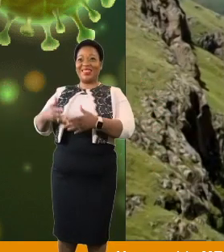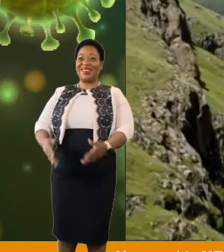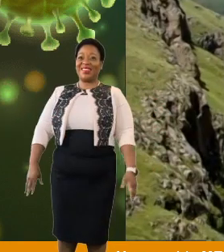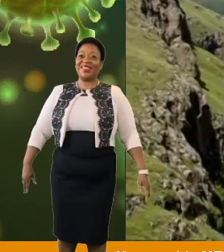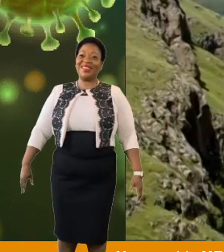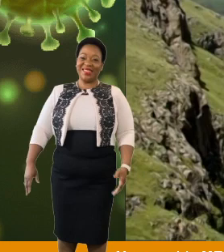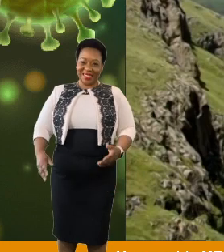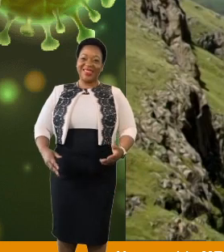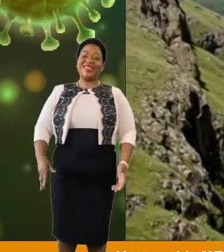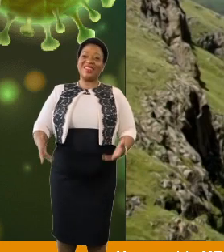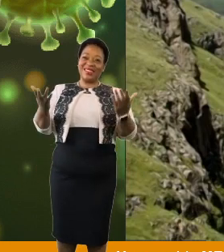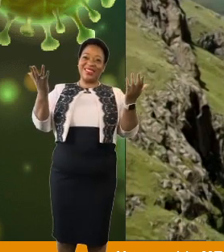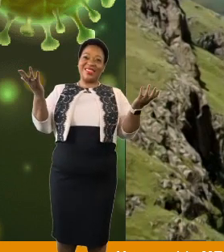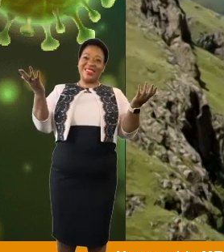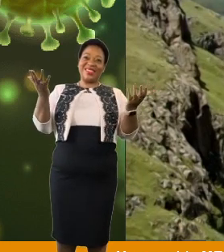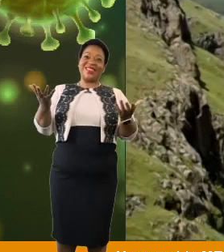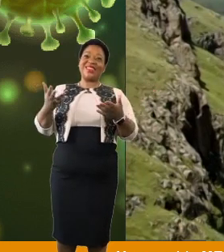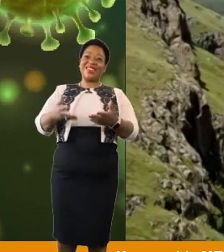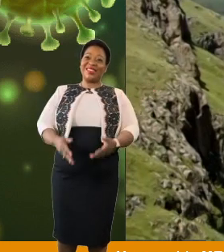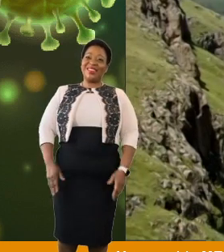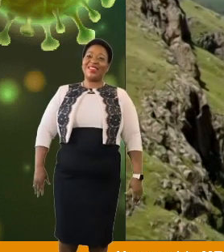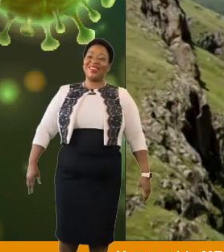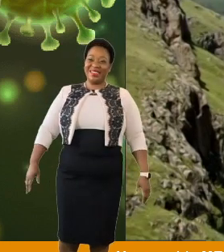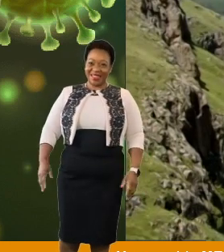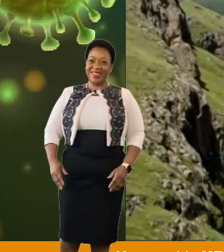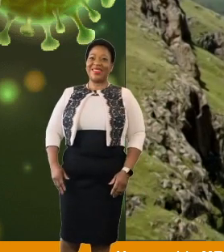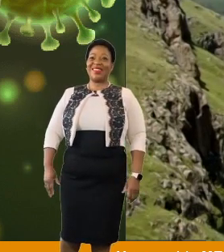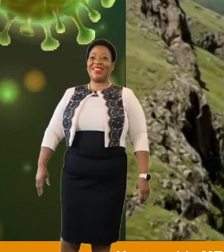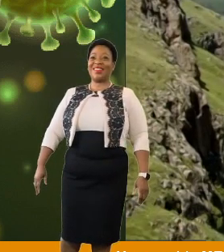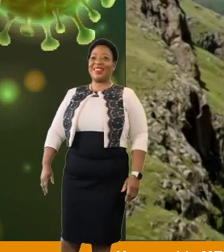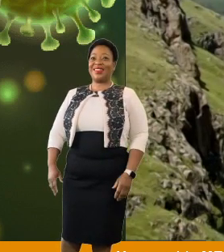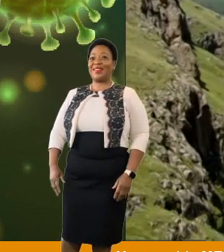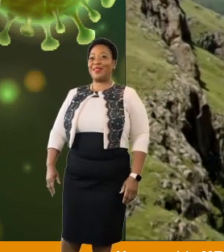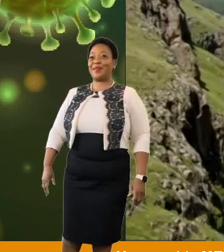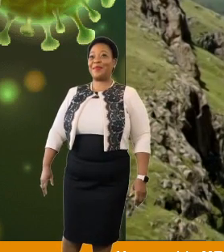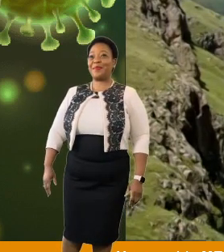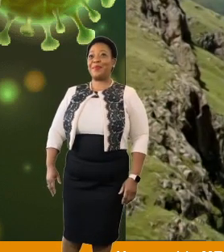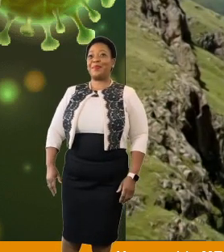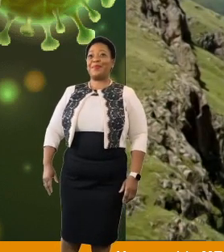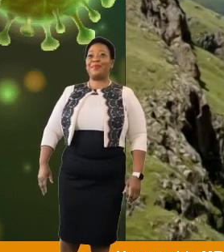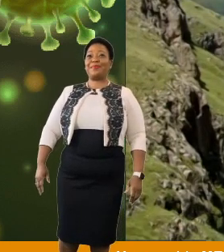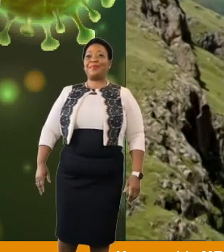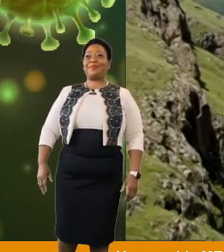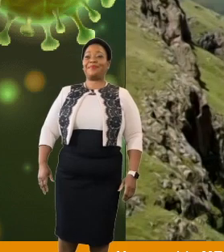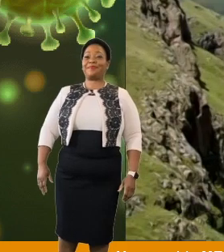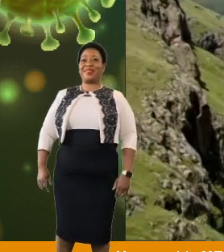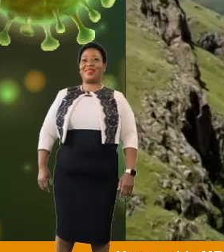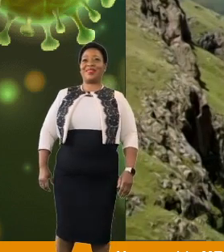industries can get back online. They have to get back online, however, in a